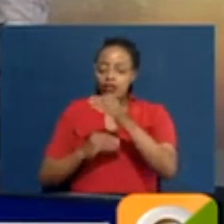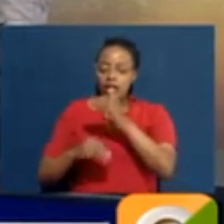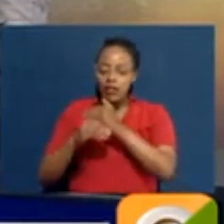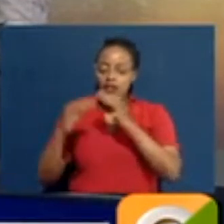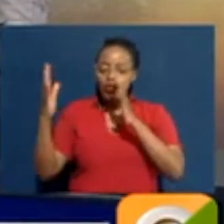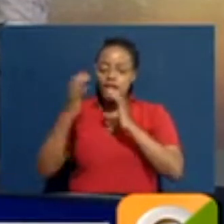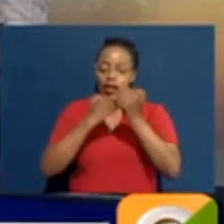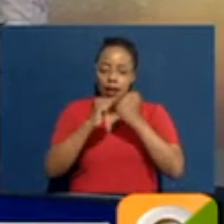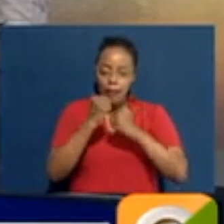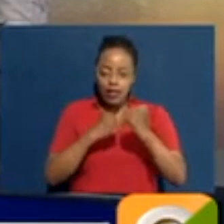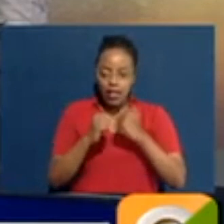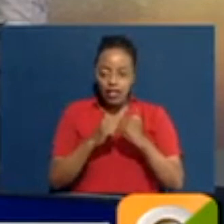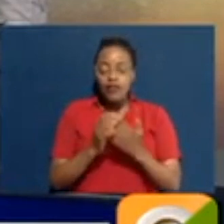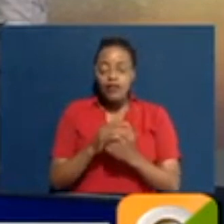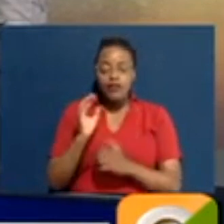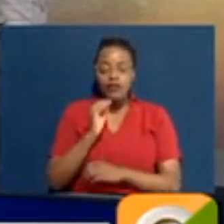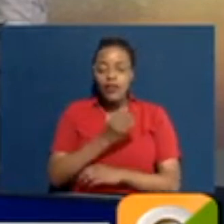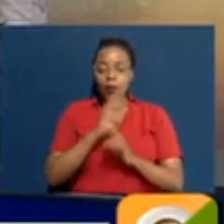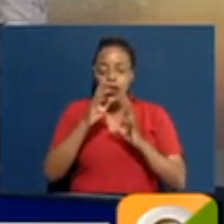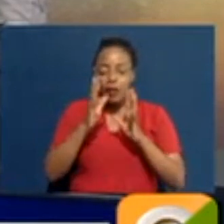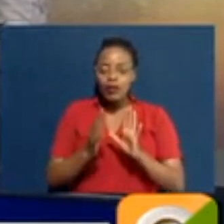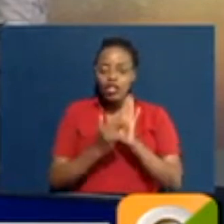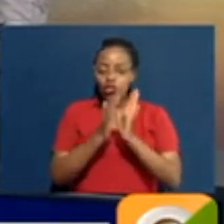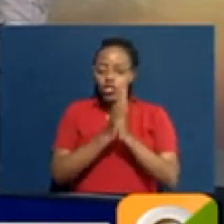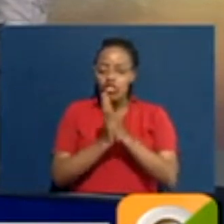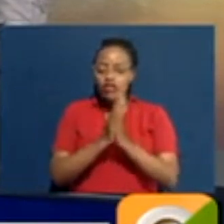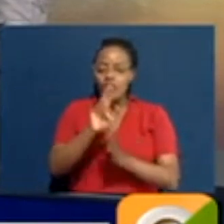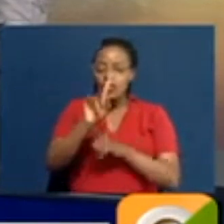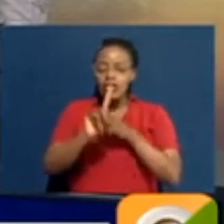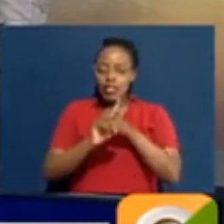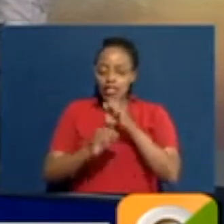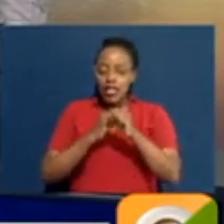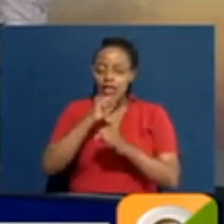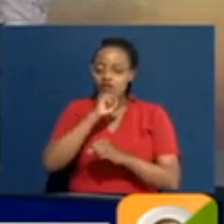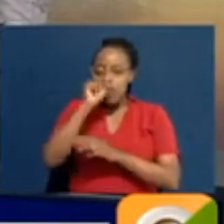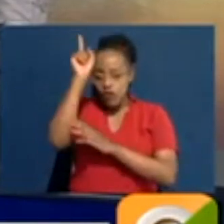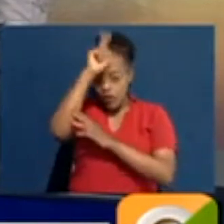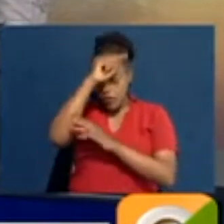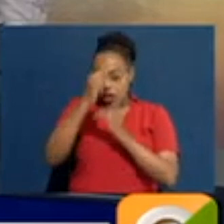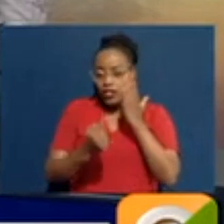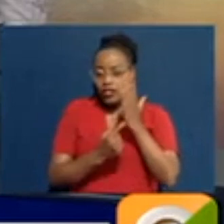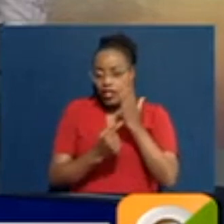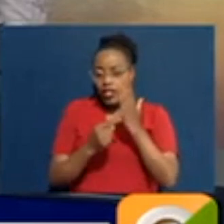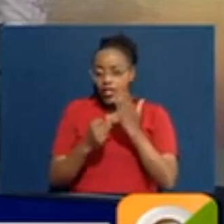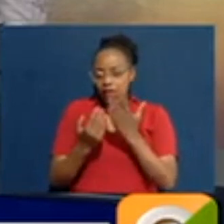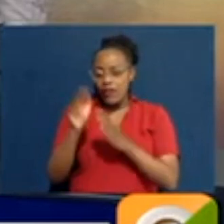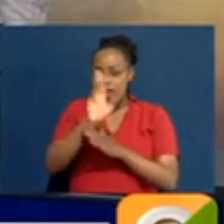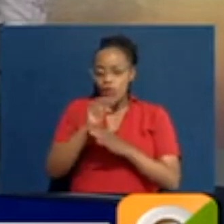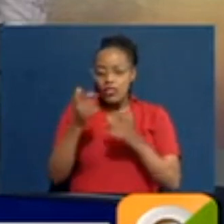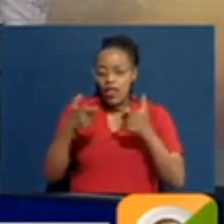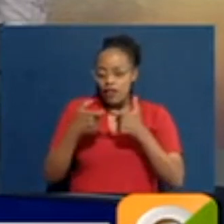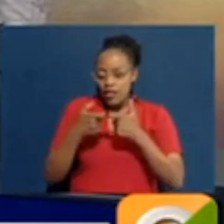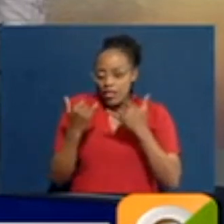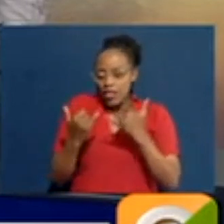climate action. Serfina Chiang Oma brings you the story of a 26-year-old graduate of technical and applied physics who is